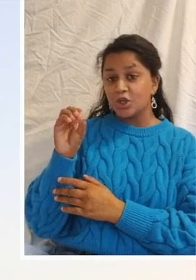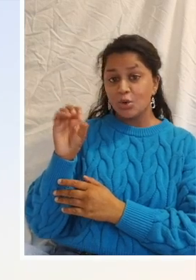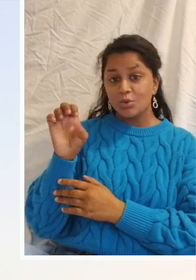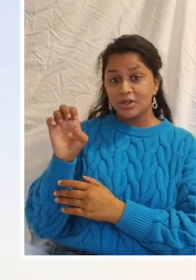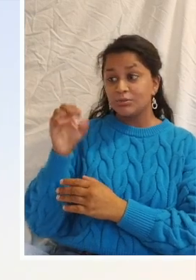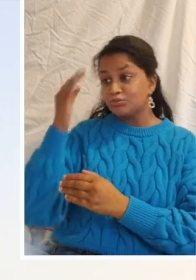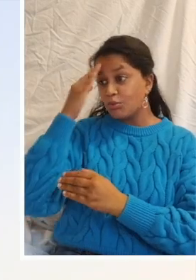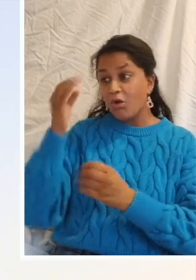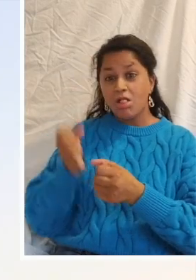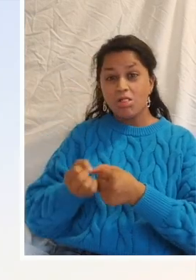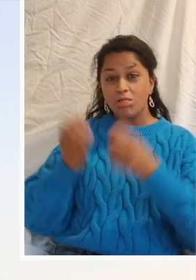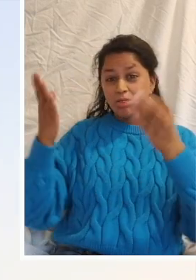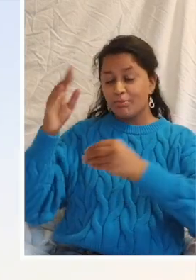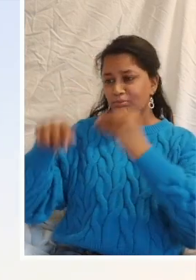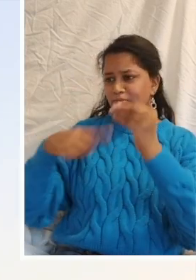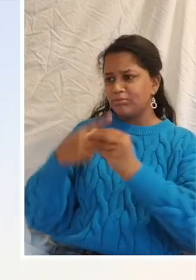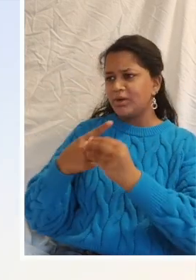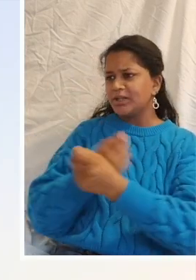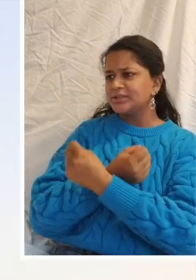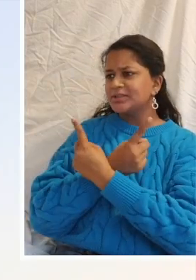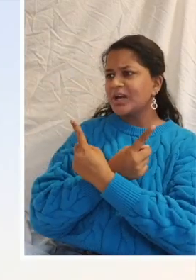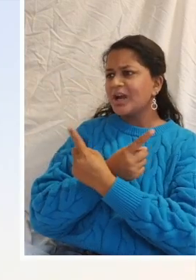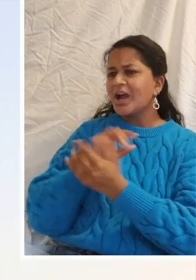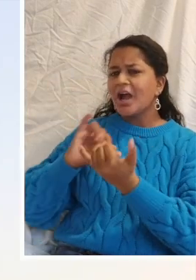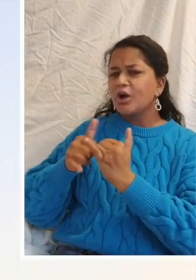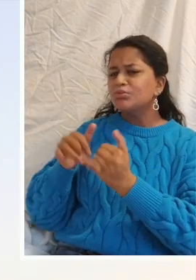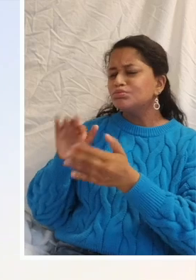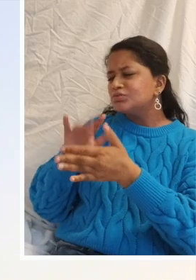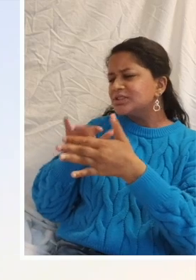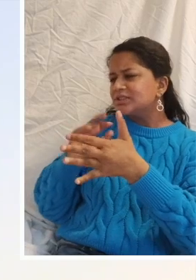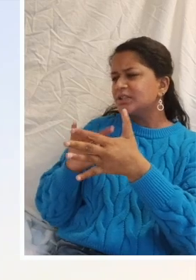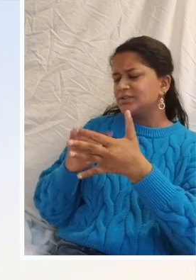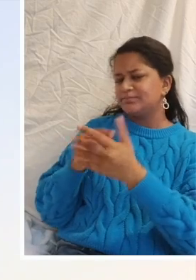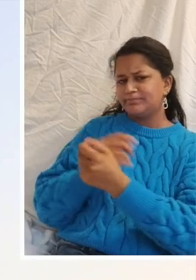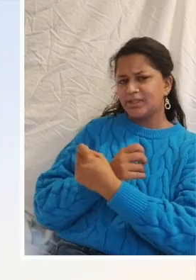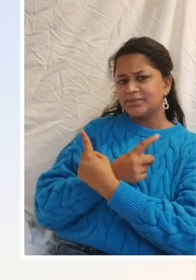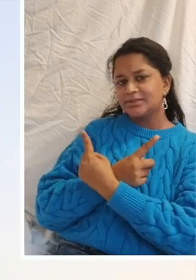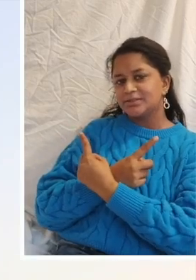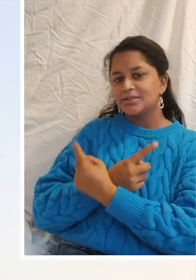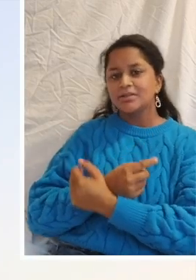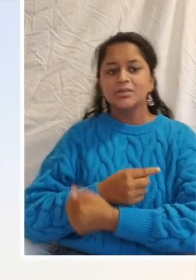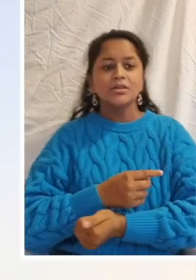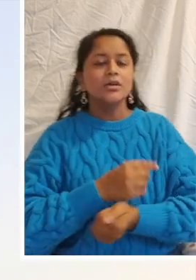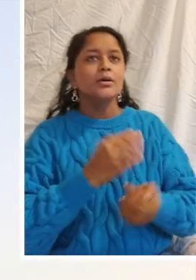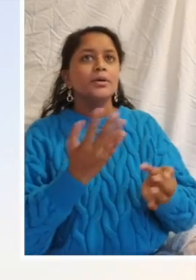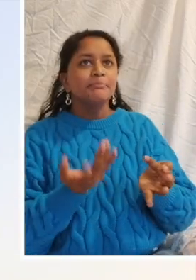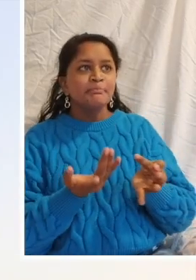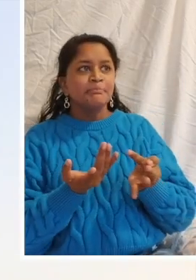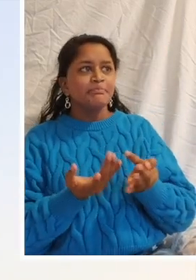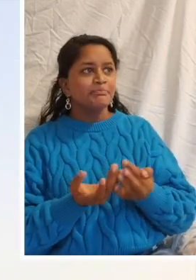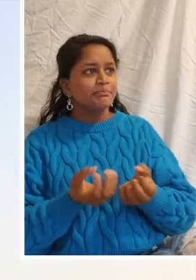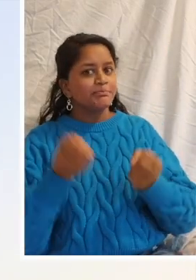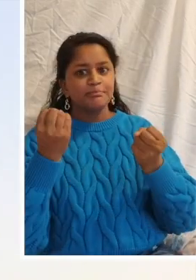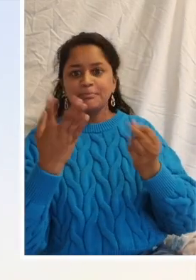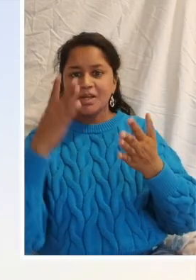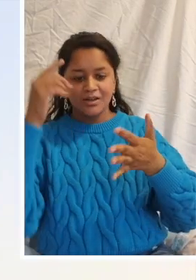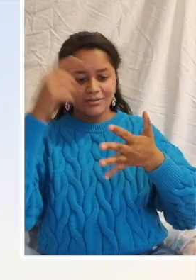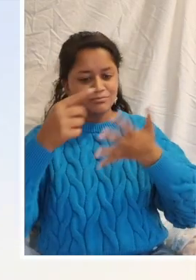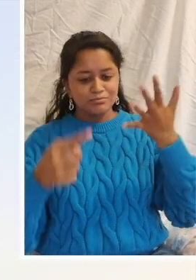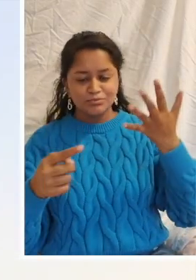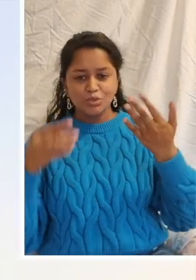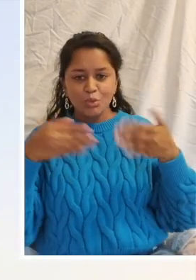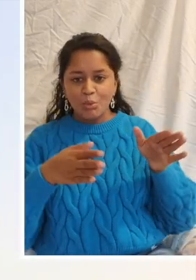So, I understand that the DOE knows a ton about bats. So, how does the DOE actually study the